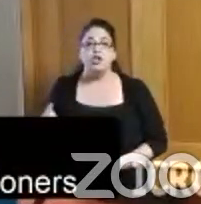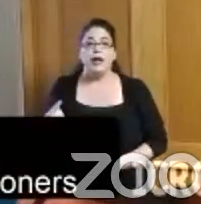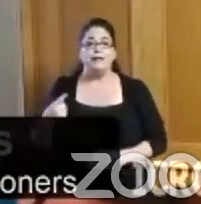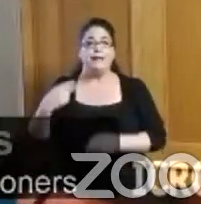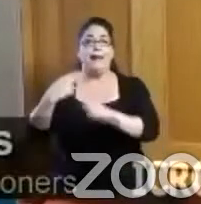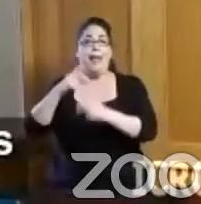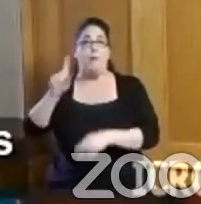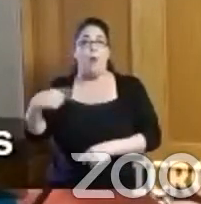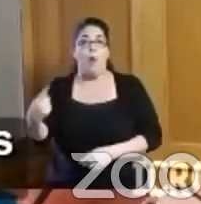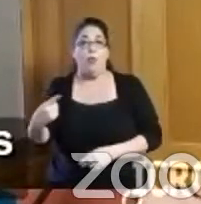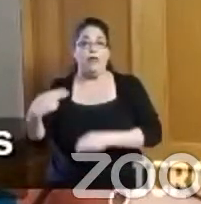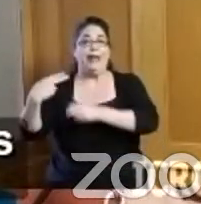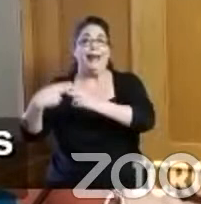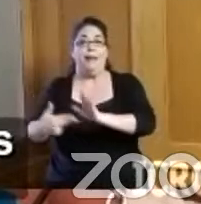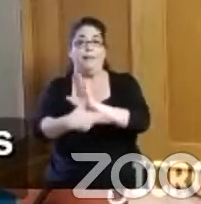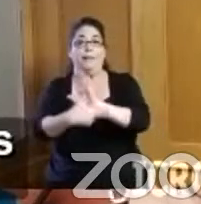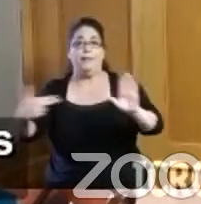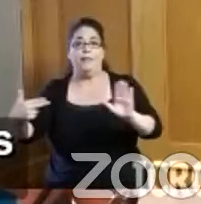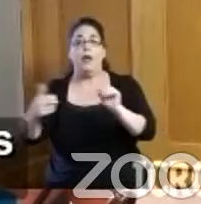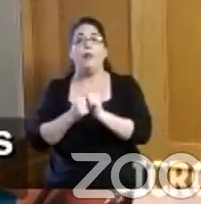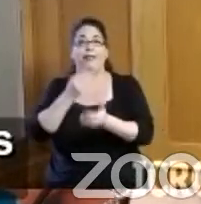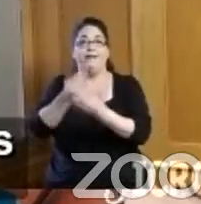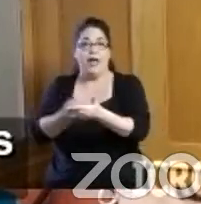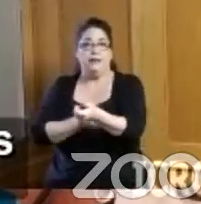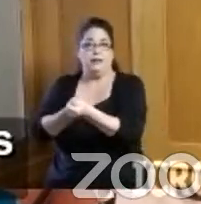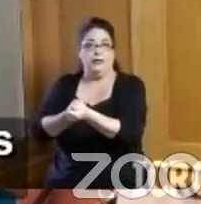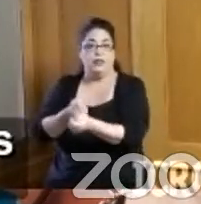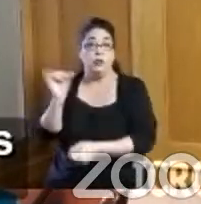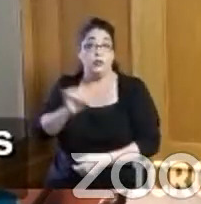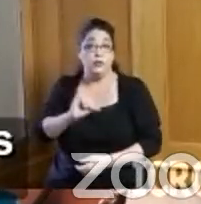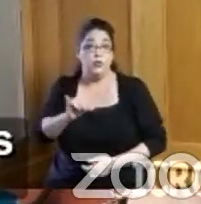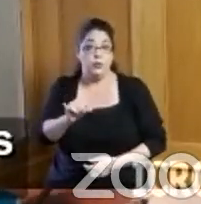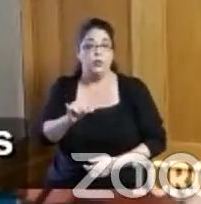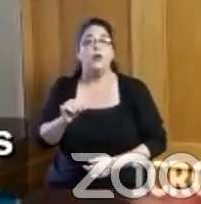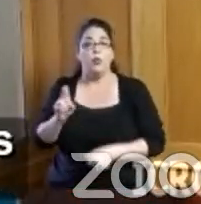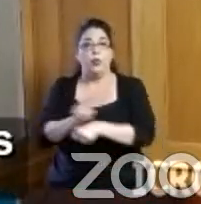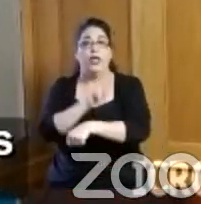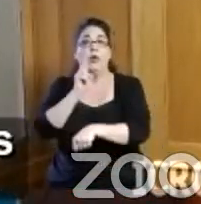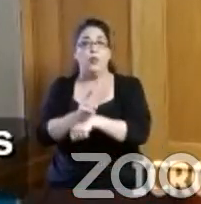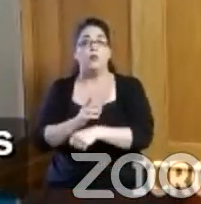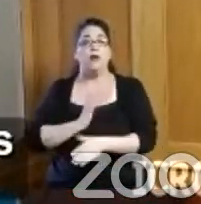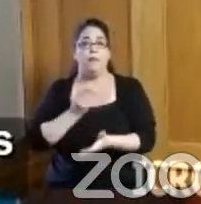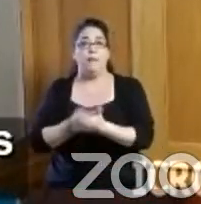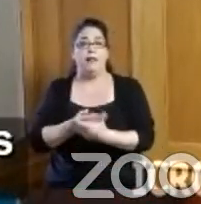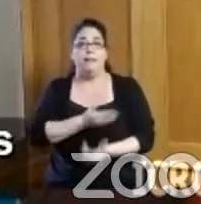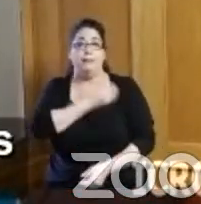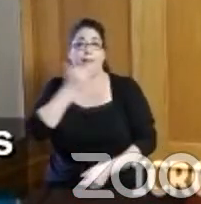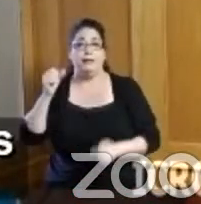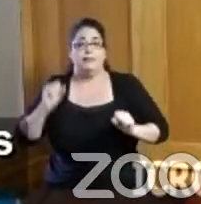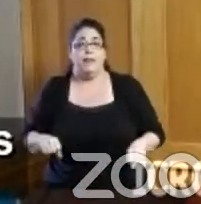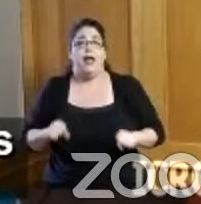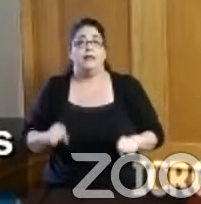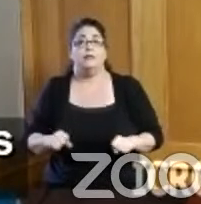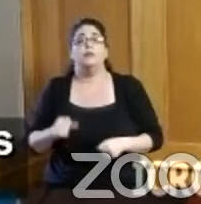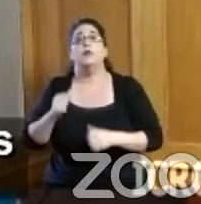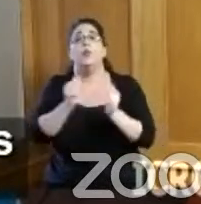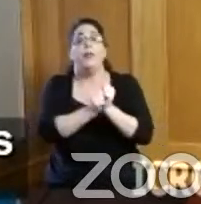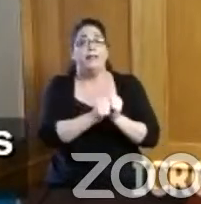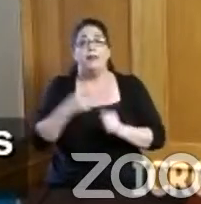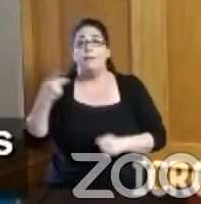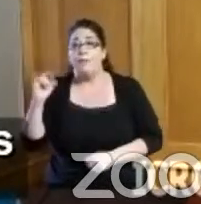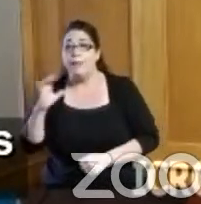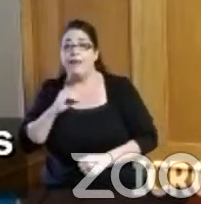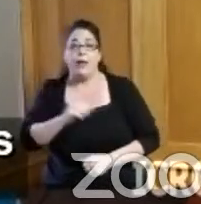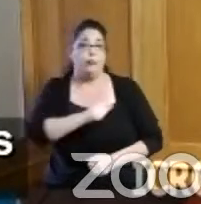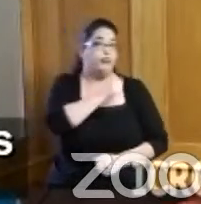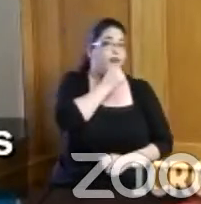name only, but also helping to fund it. So we do leverage our dollars, like you said, to get public-private partnerships. So